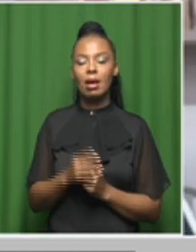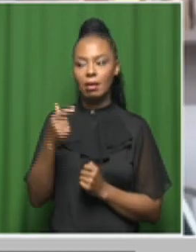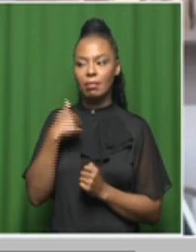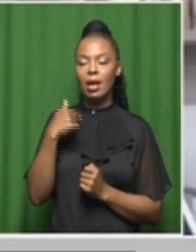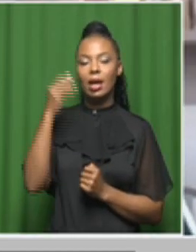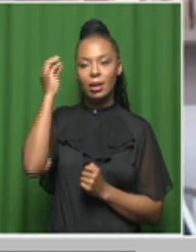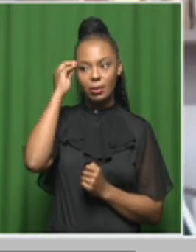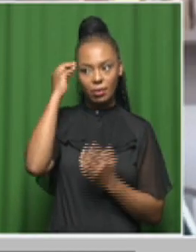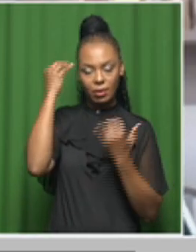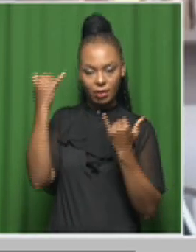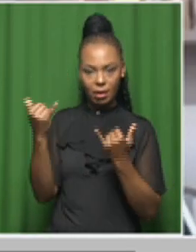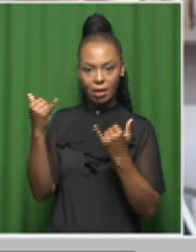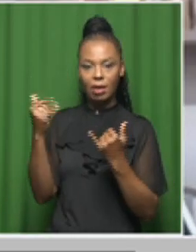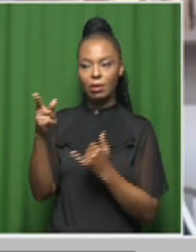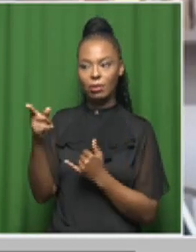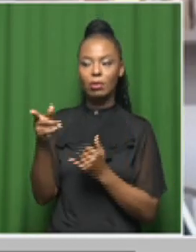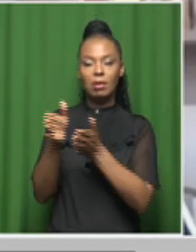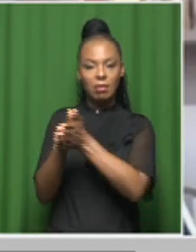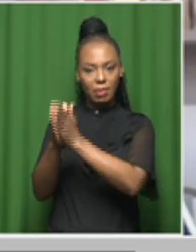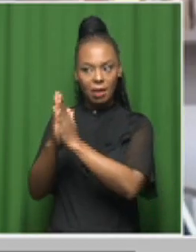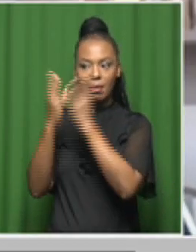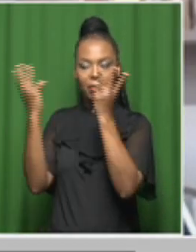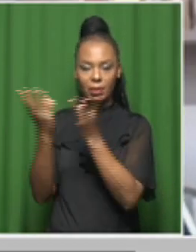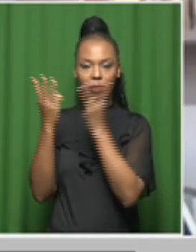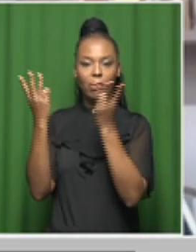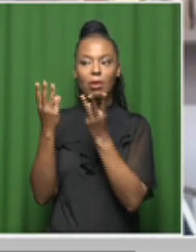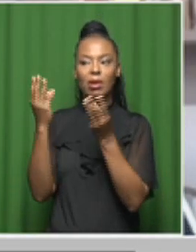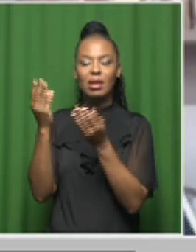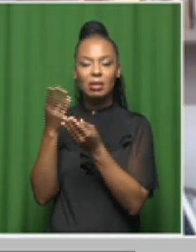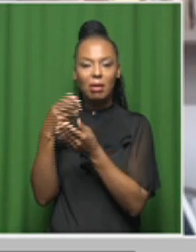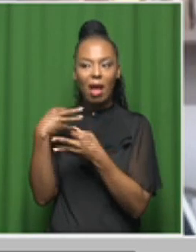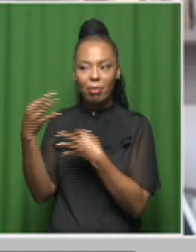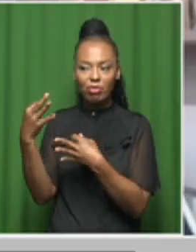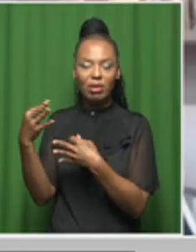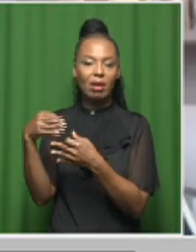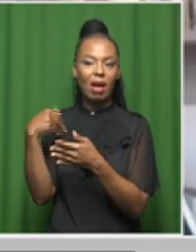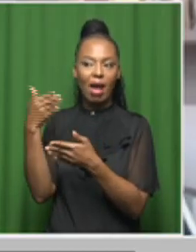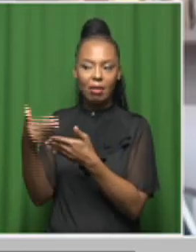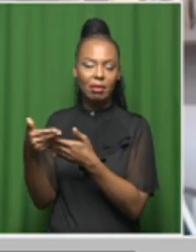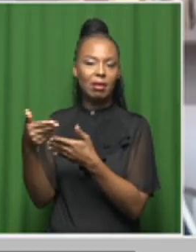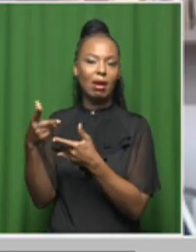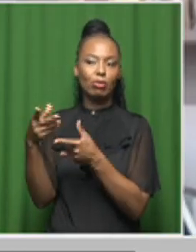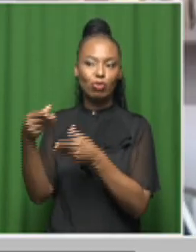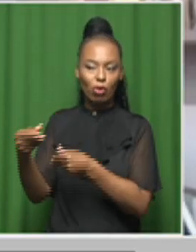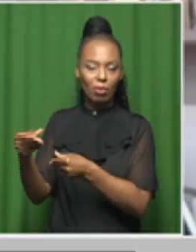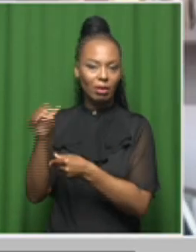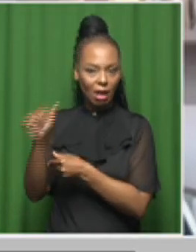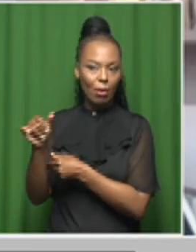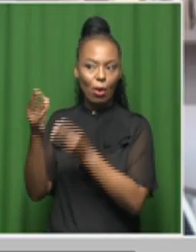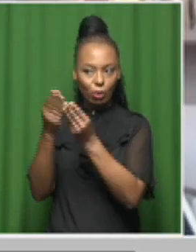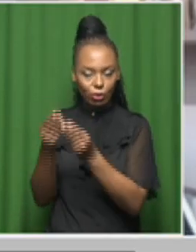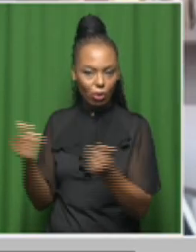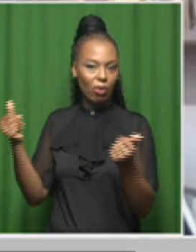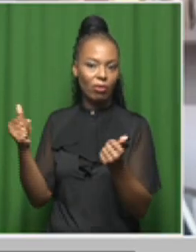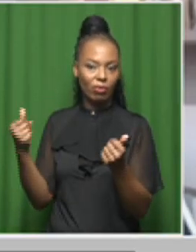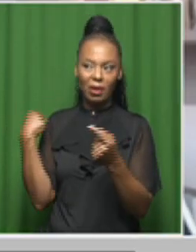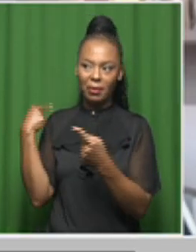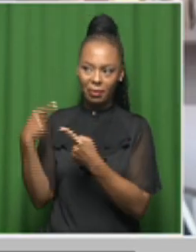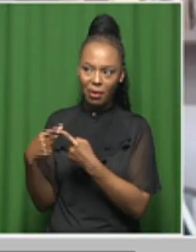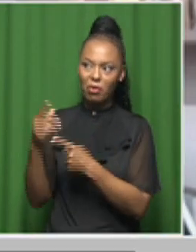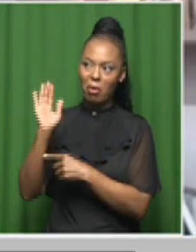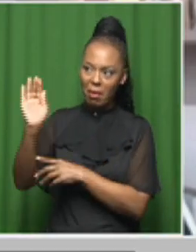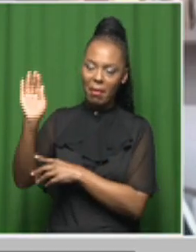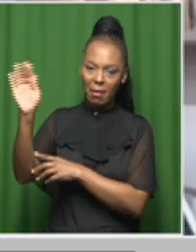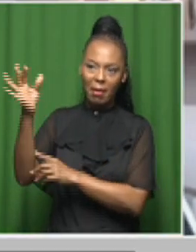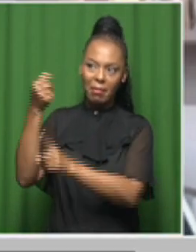to sort out their affairs for a very long time. This hasn't just happened overnight, but we do know